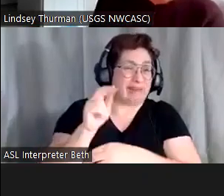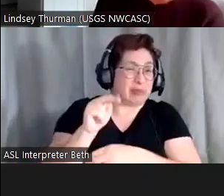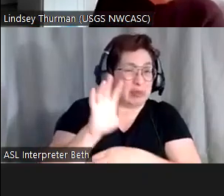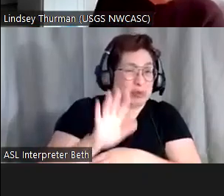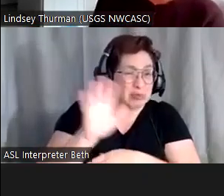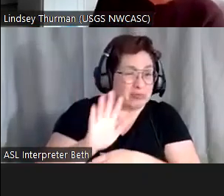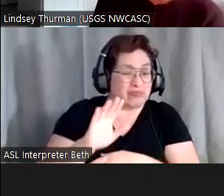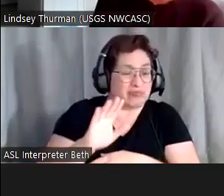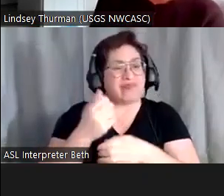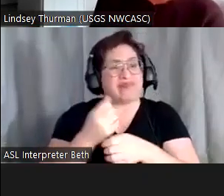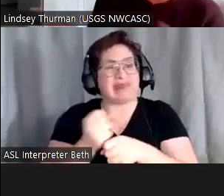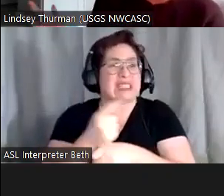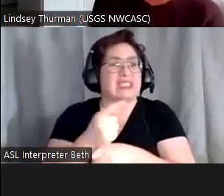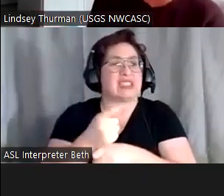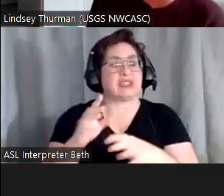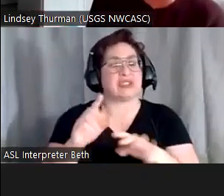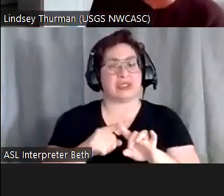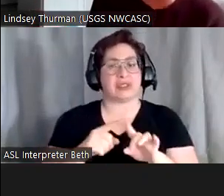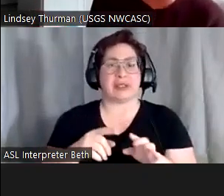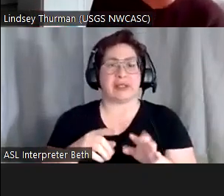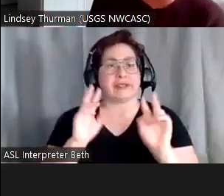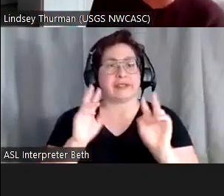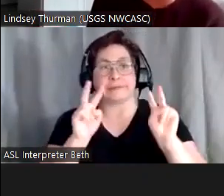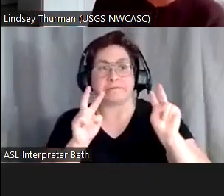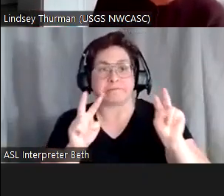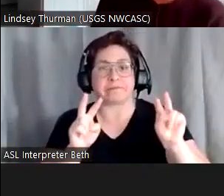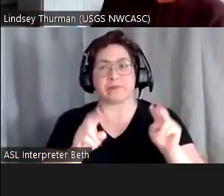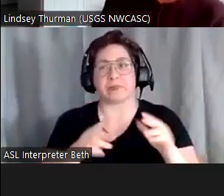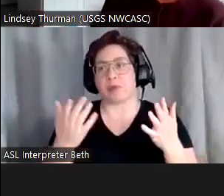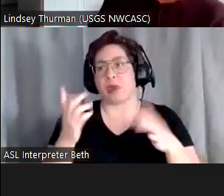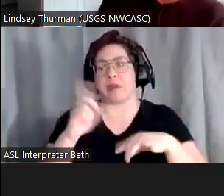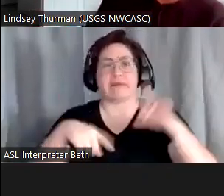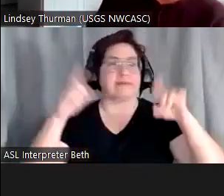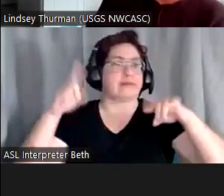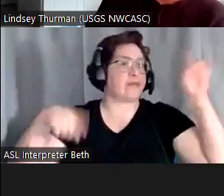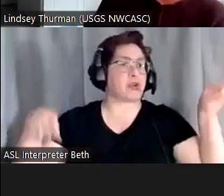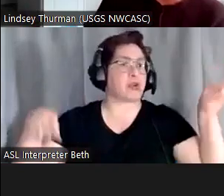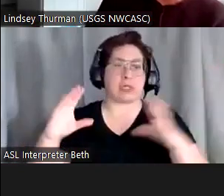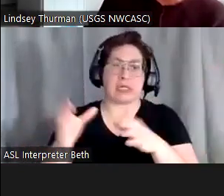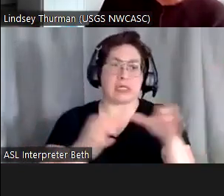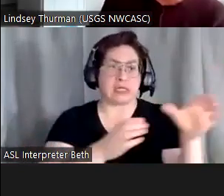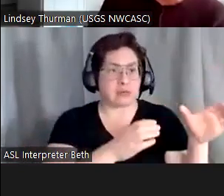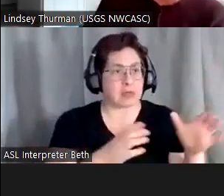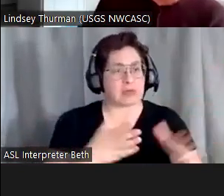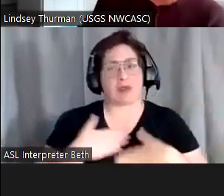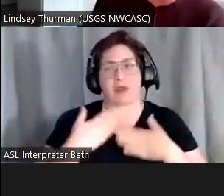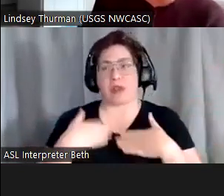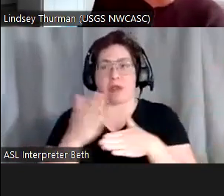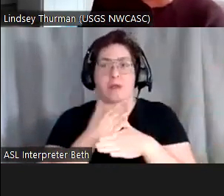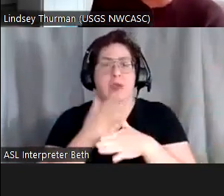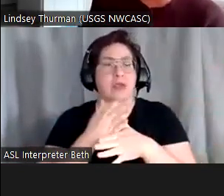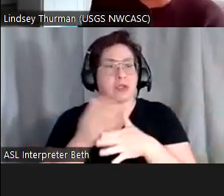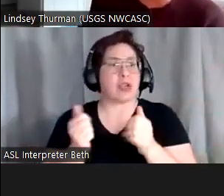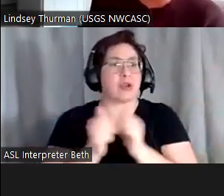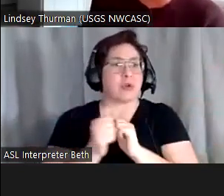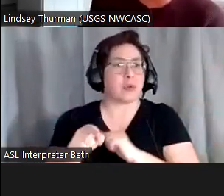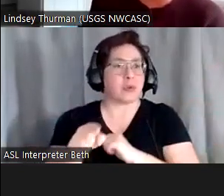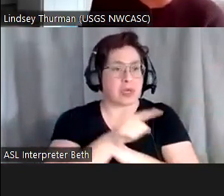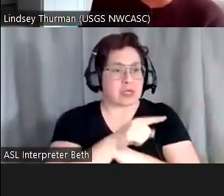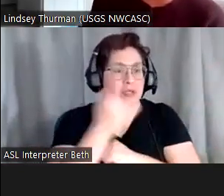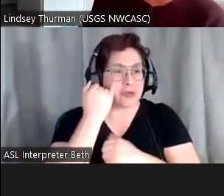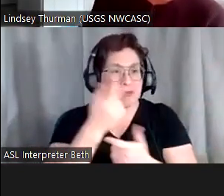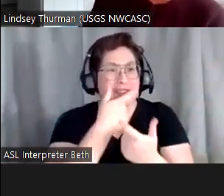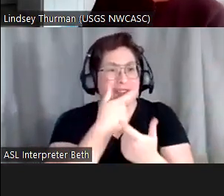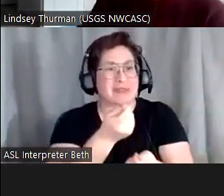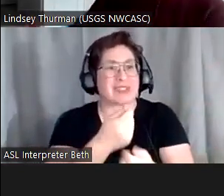stay tuned for that, but we've just got a great diversity of species. And I'm happy to share that information with you if you're